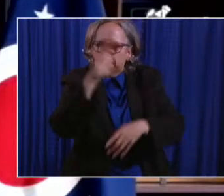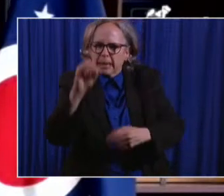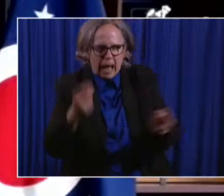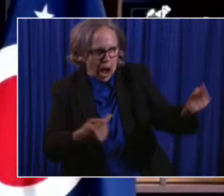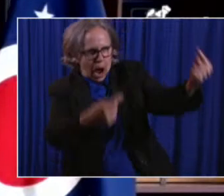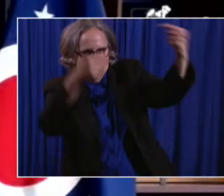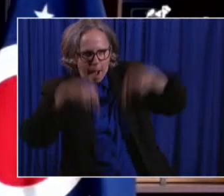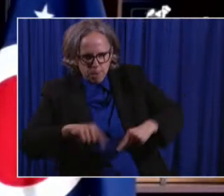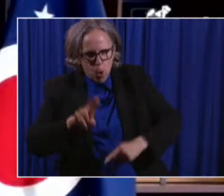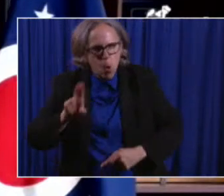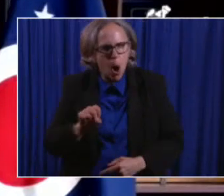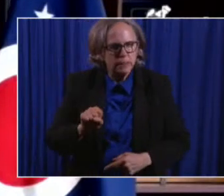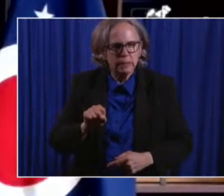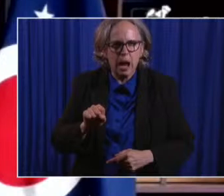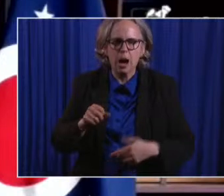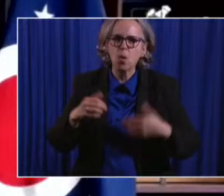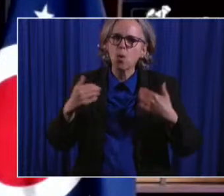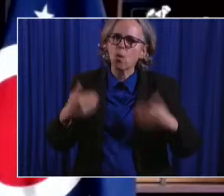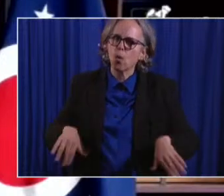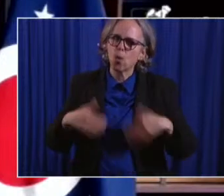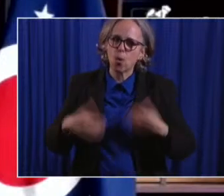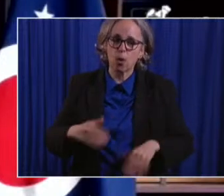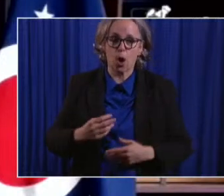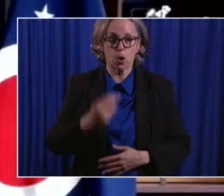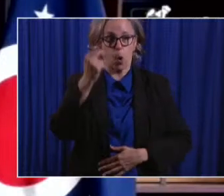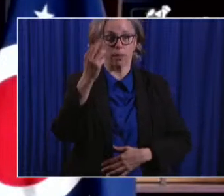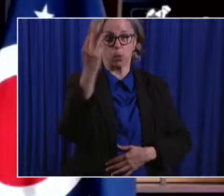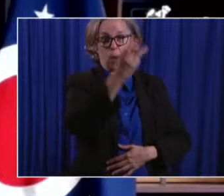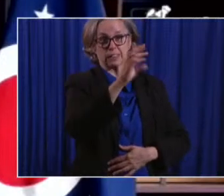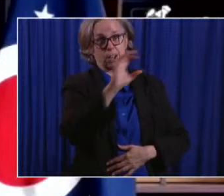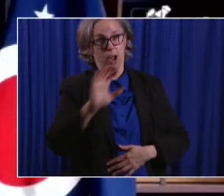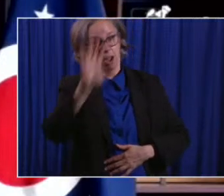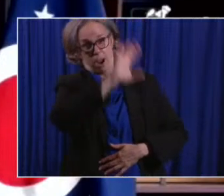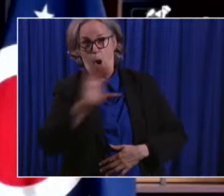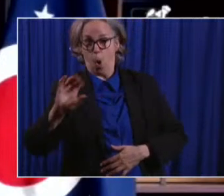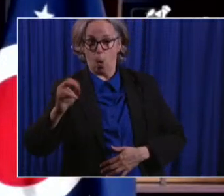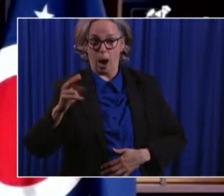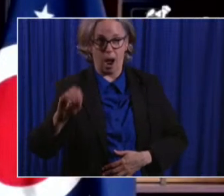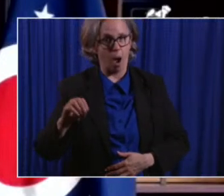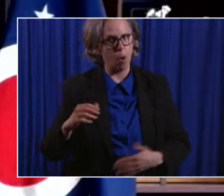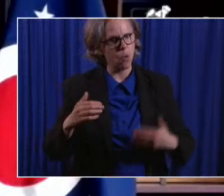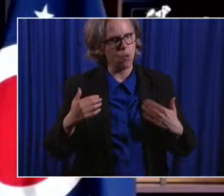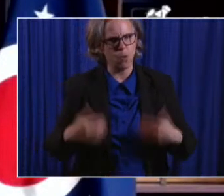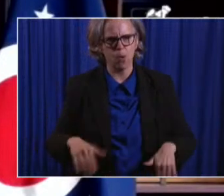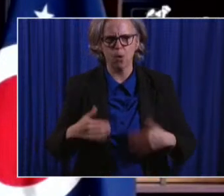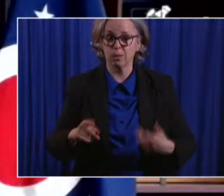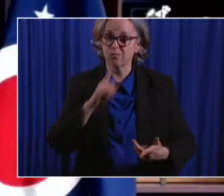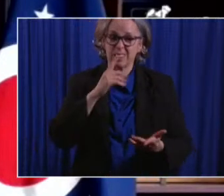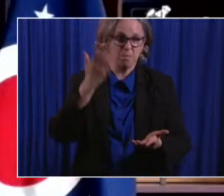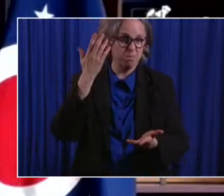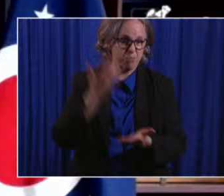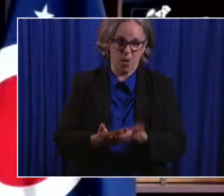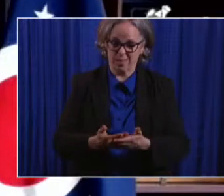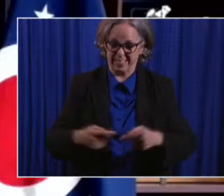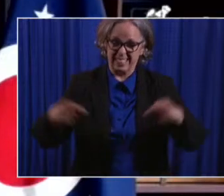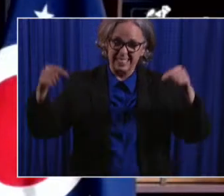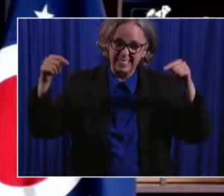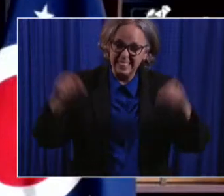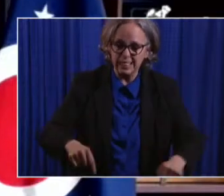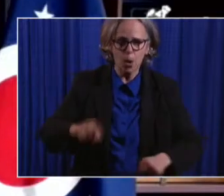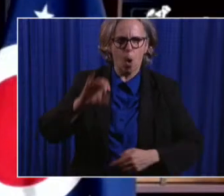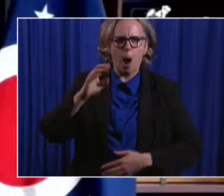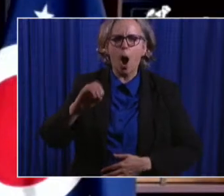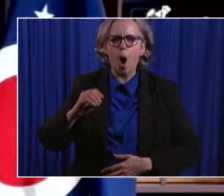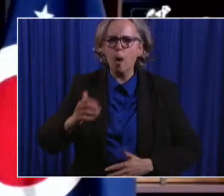Northwest Ohio, great manufacturing state, and we proved once again that we can be the home to a